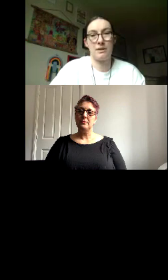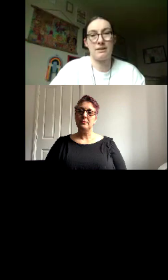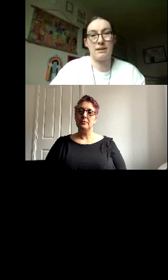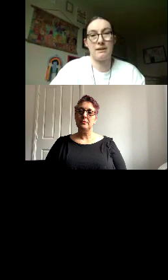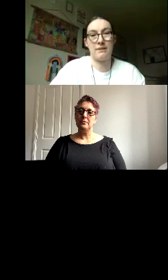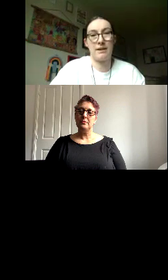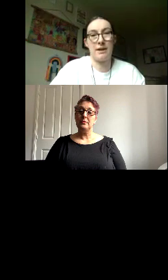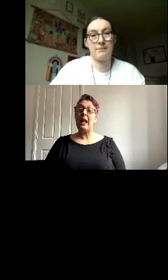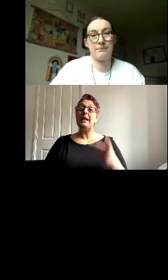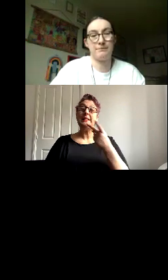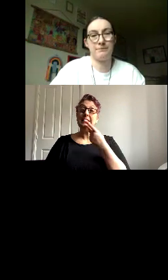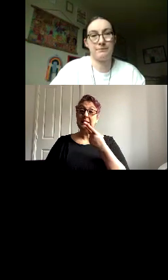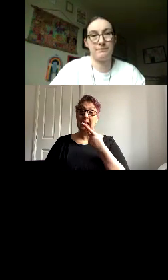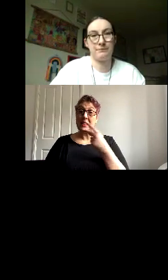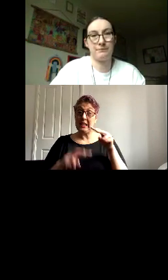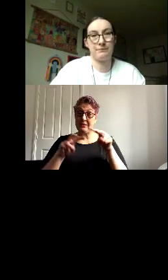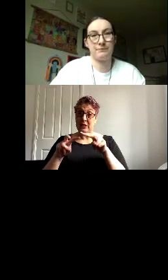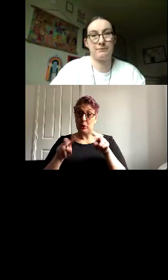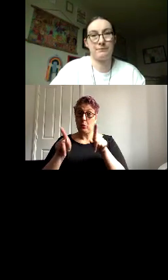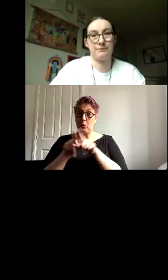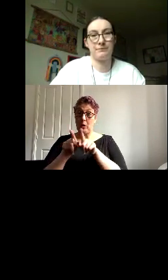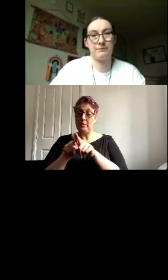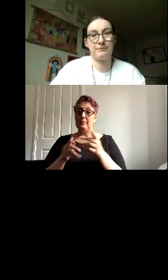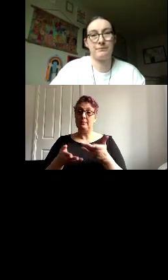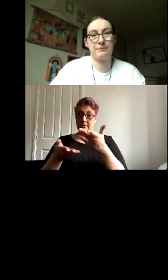Going to look at a second video.